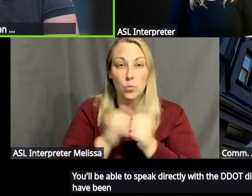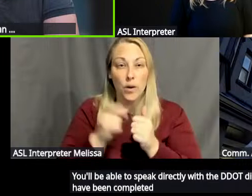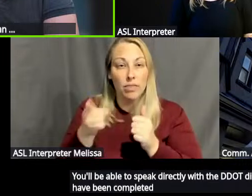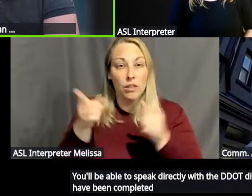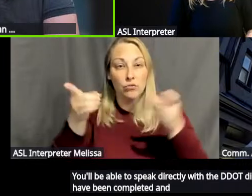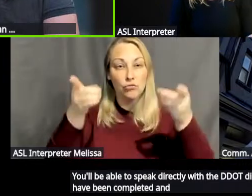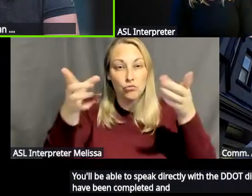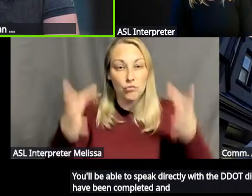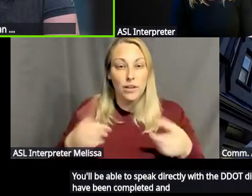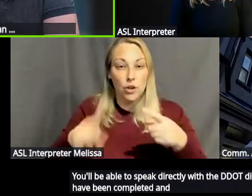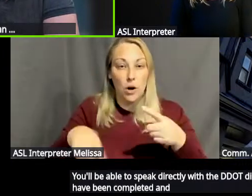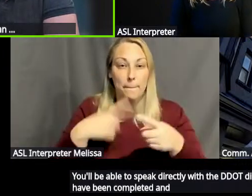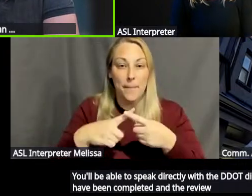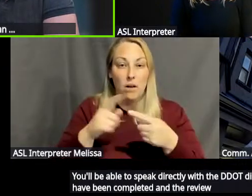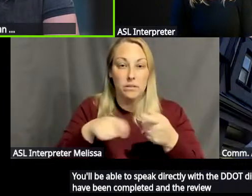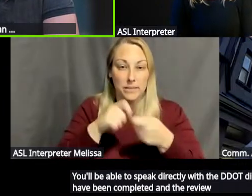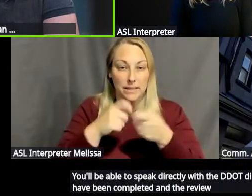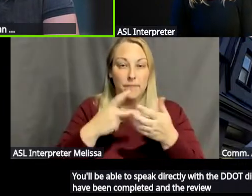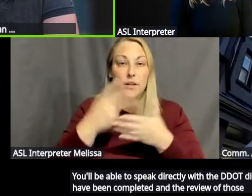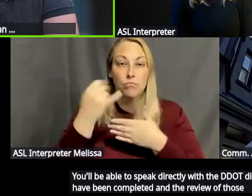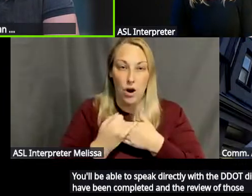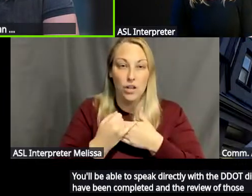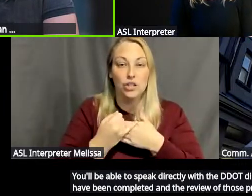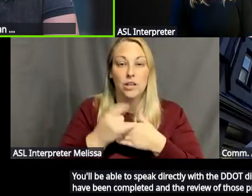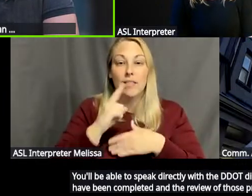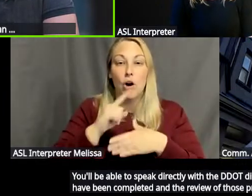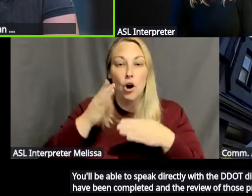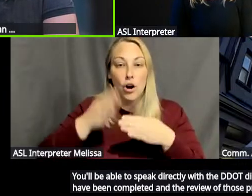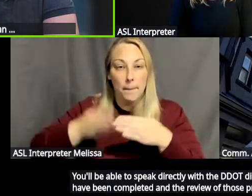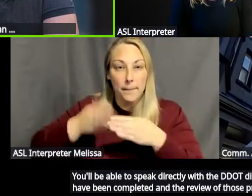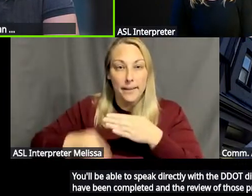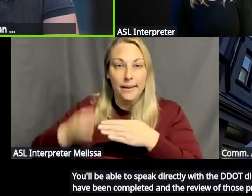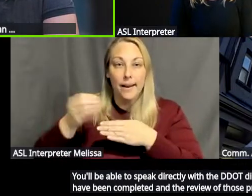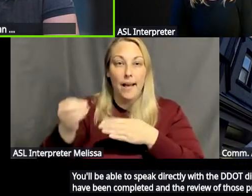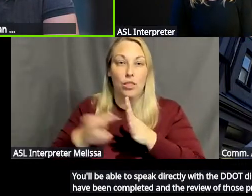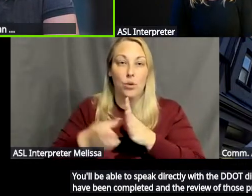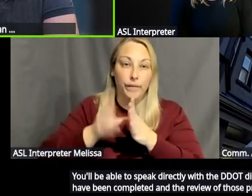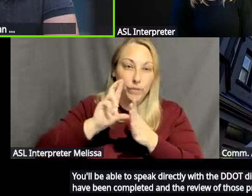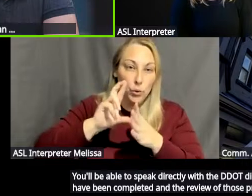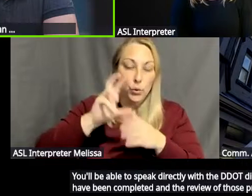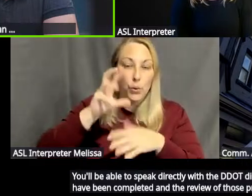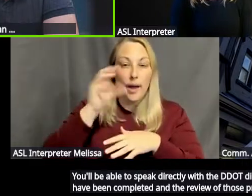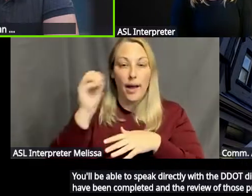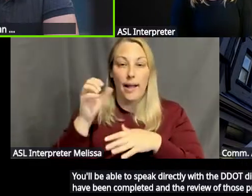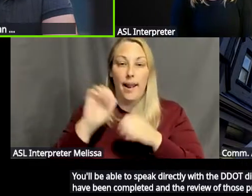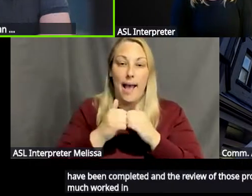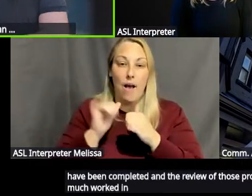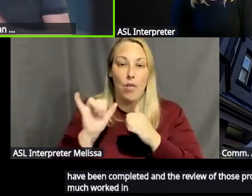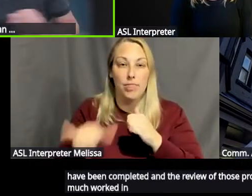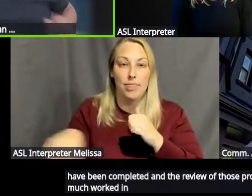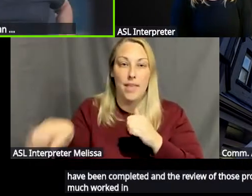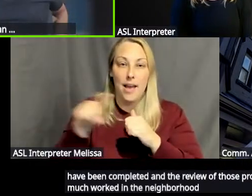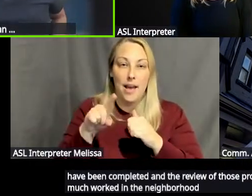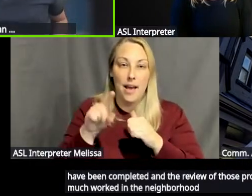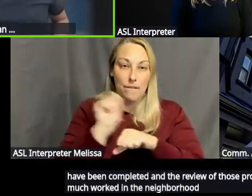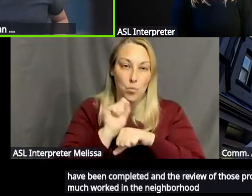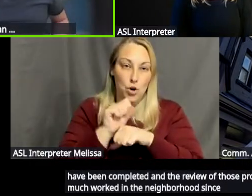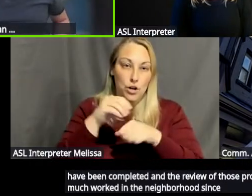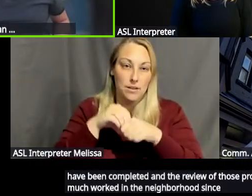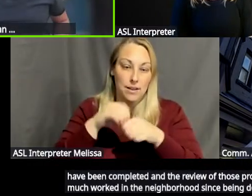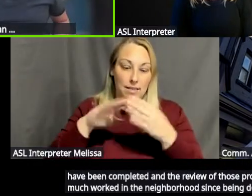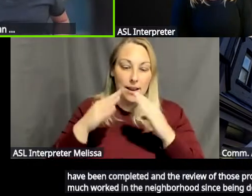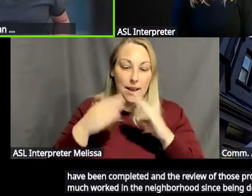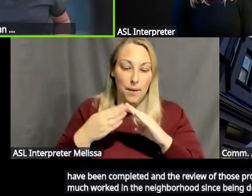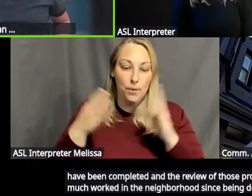the review of those projects and how they have pretty much worked in the neighborhood since being done. We've had